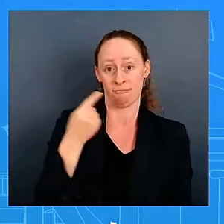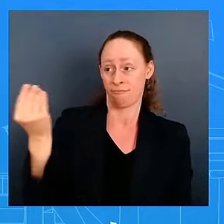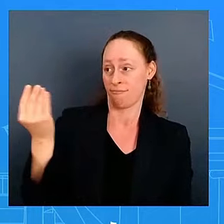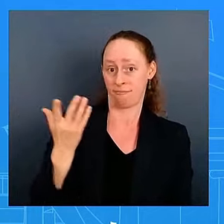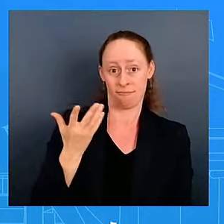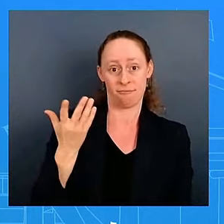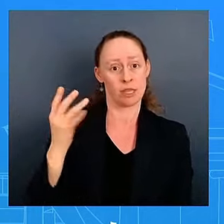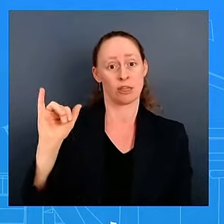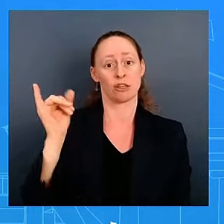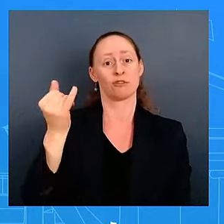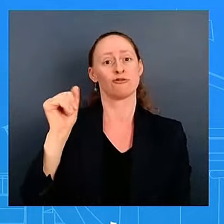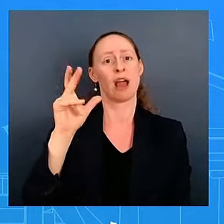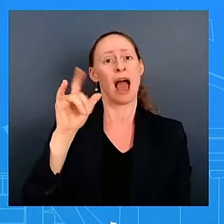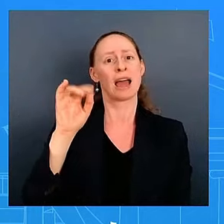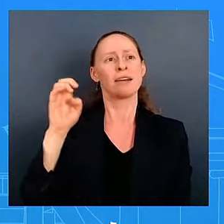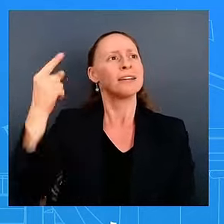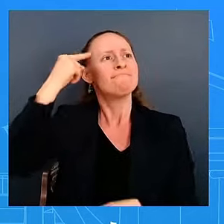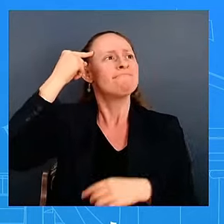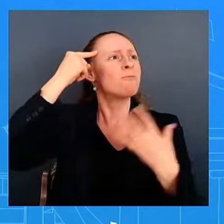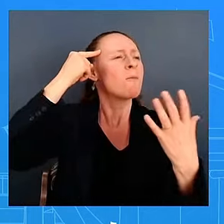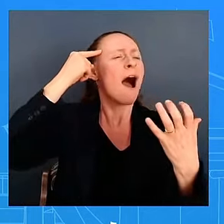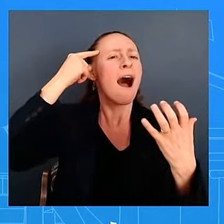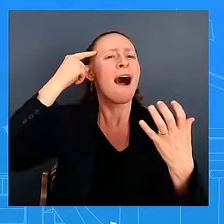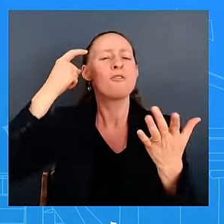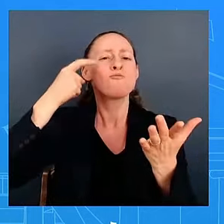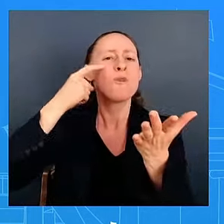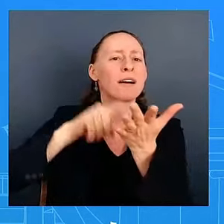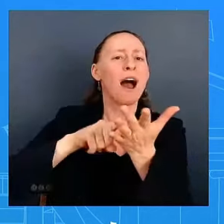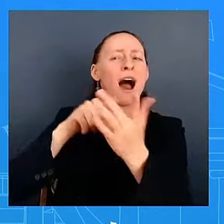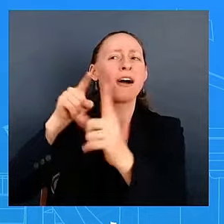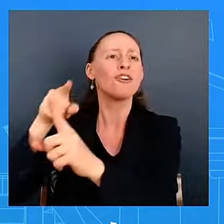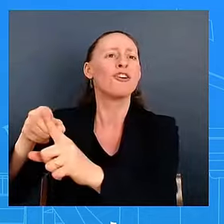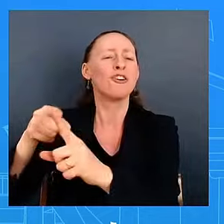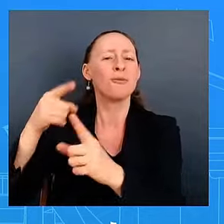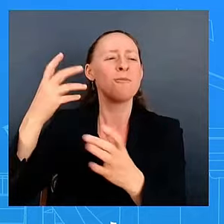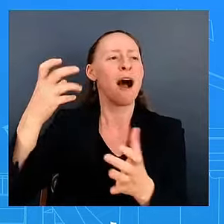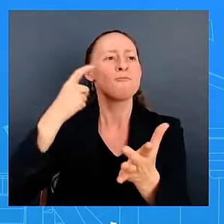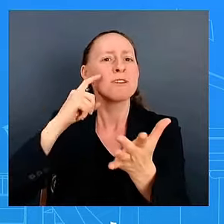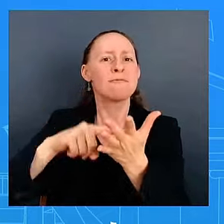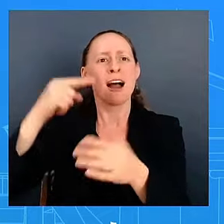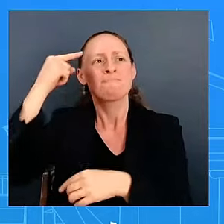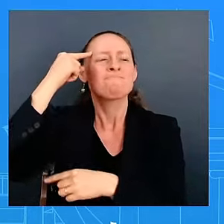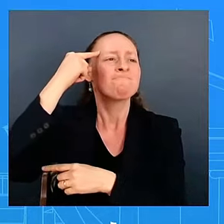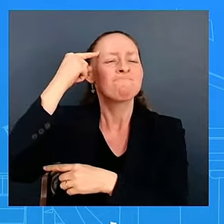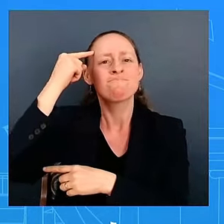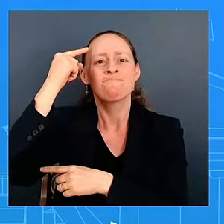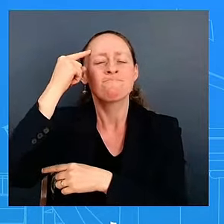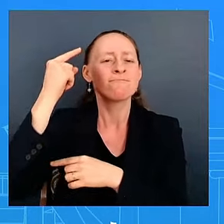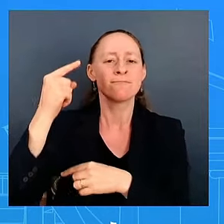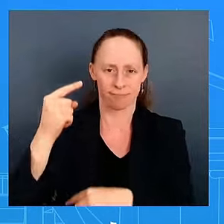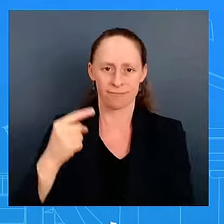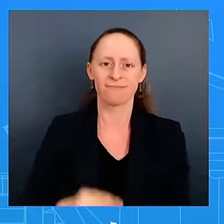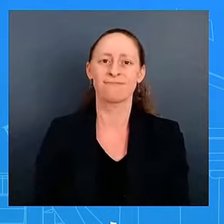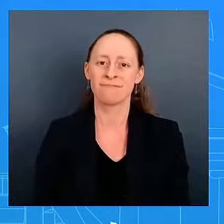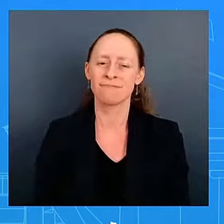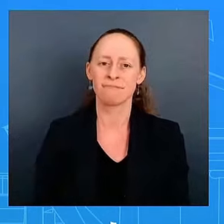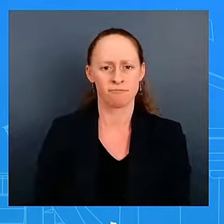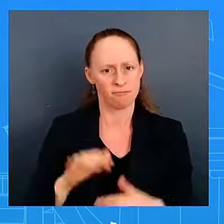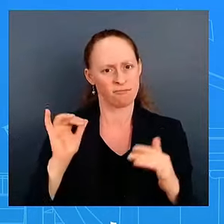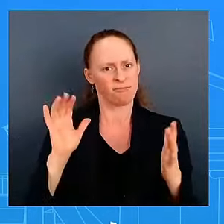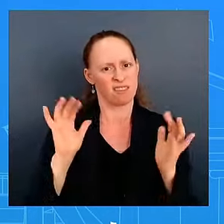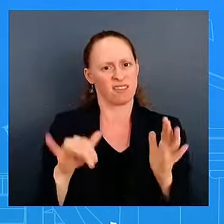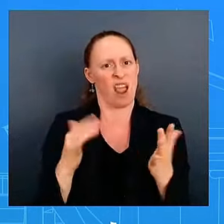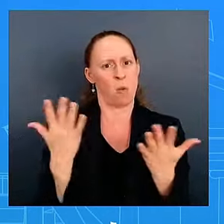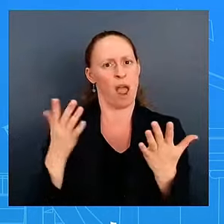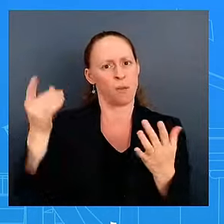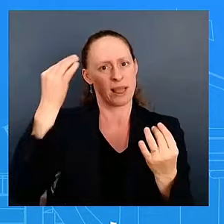him. That was coming from him, and I was delivering directly from the president what he was thinking at the time. Great. A very different kind of example, and this